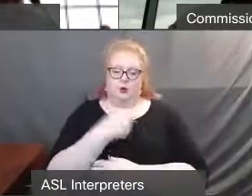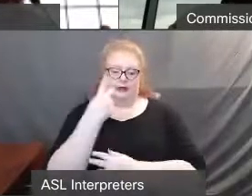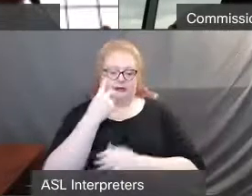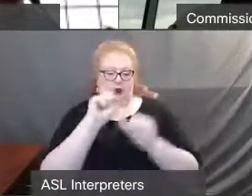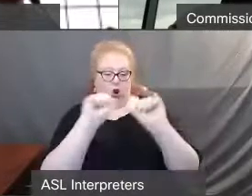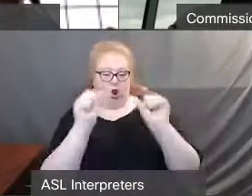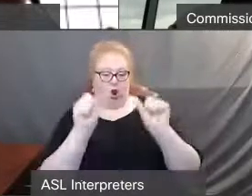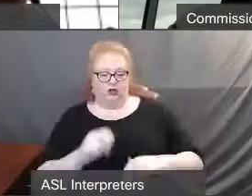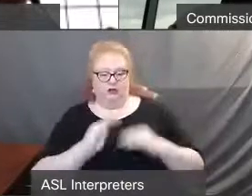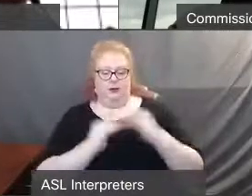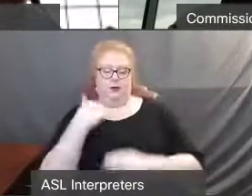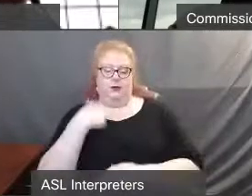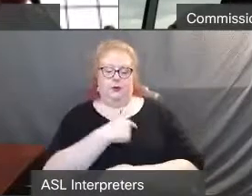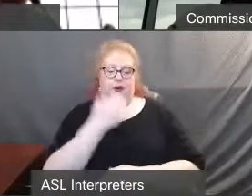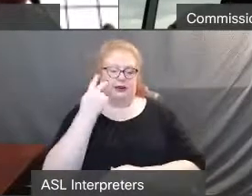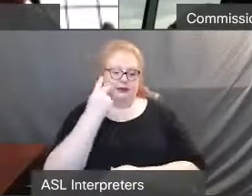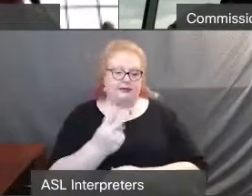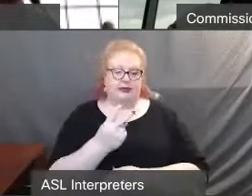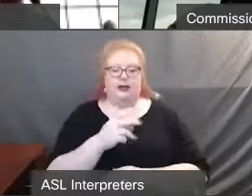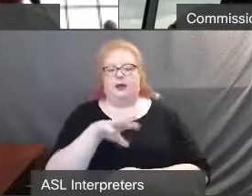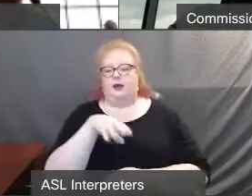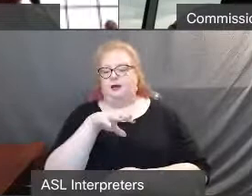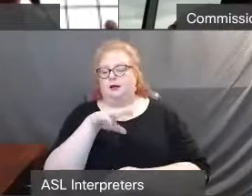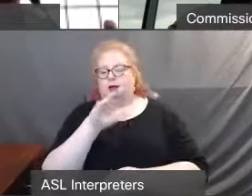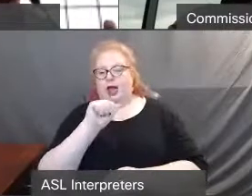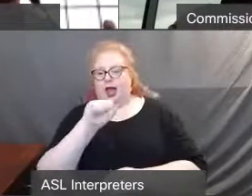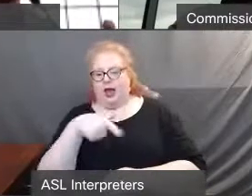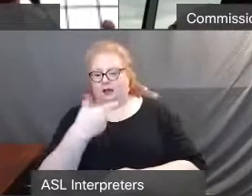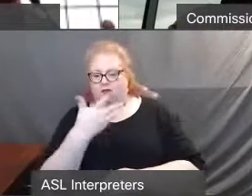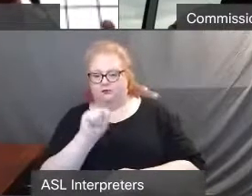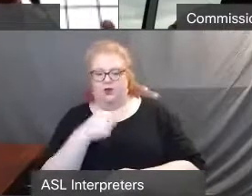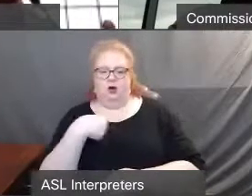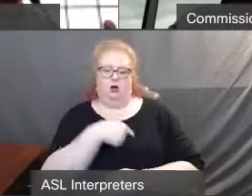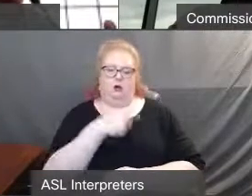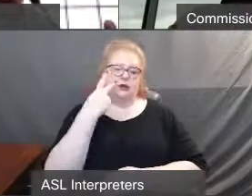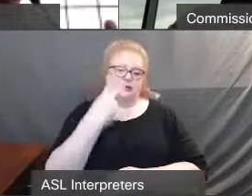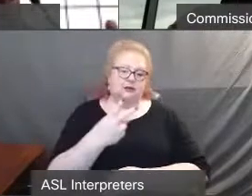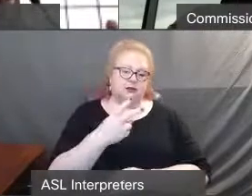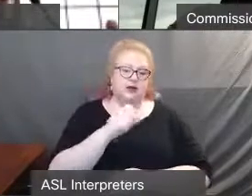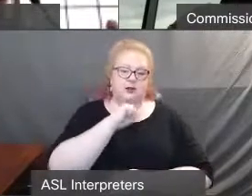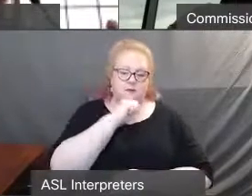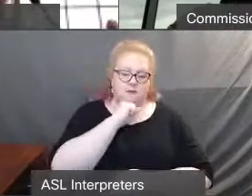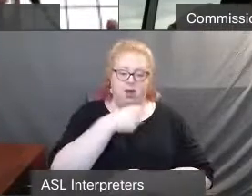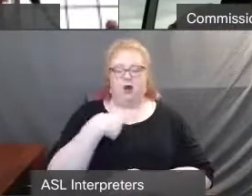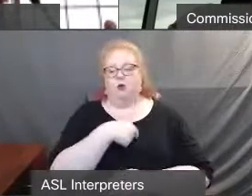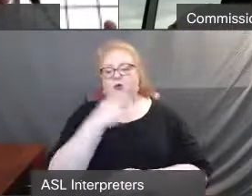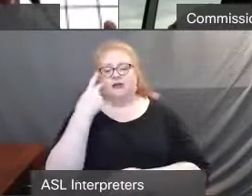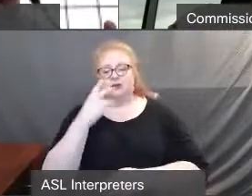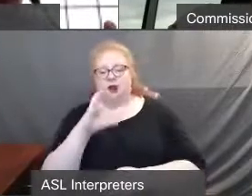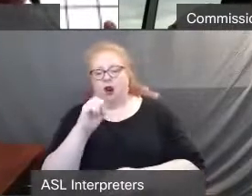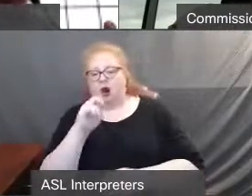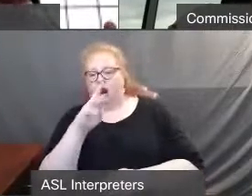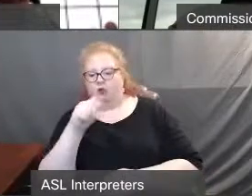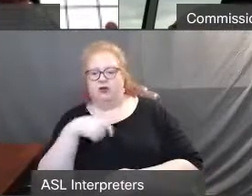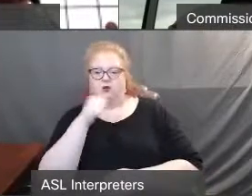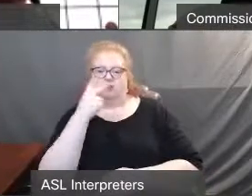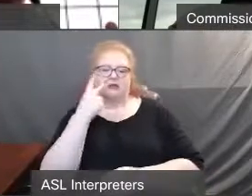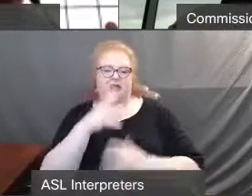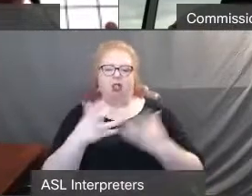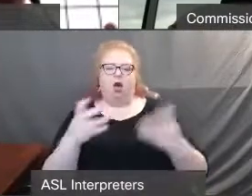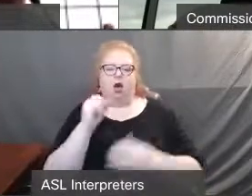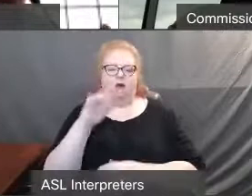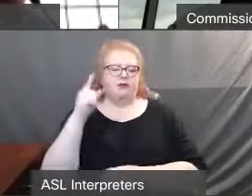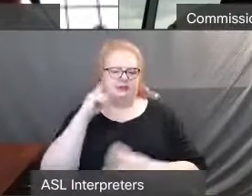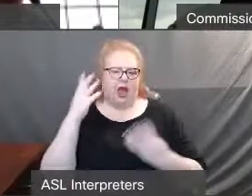buildings, we see rock walls, we see asphalt. I don't see a lot of soundproofing there. Second, traffic. Has